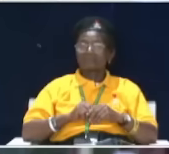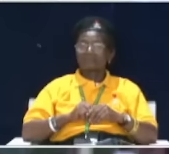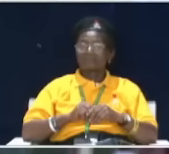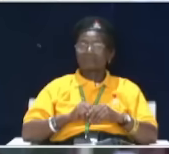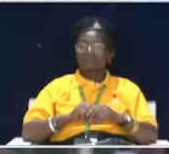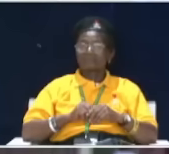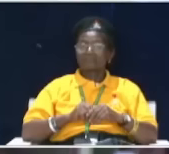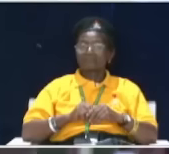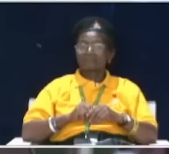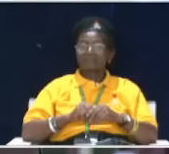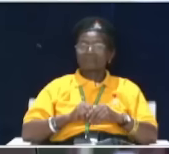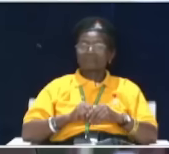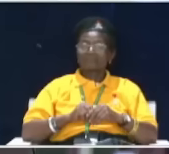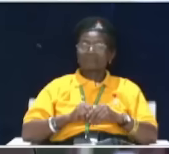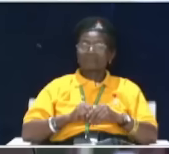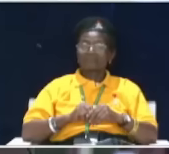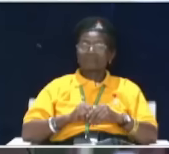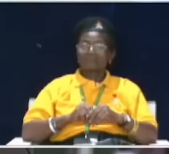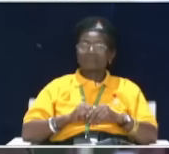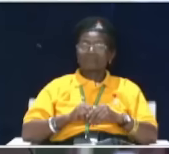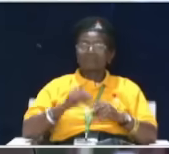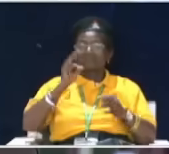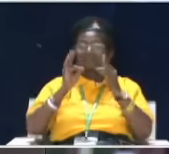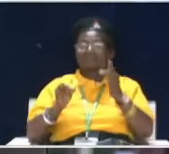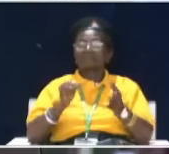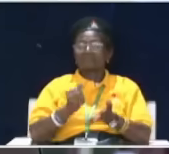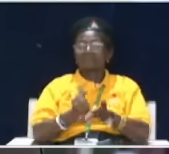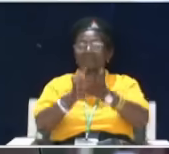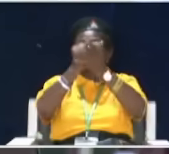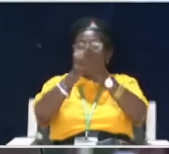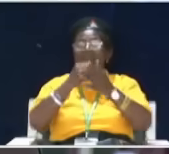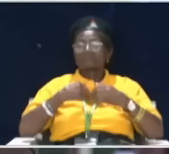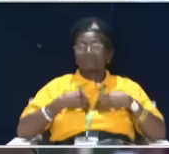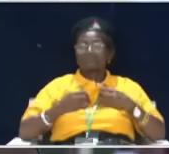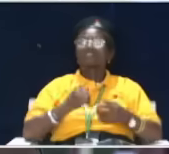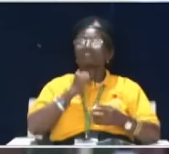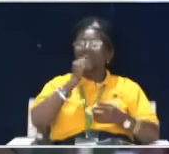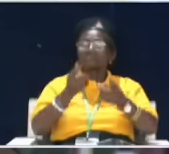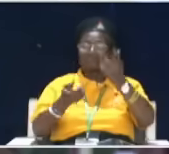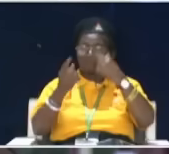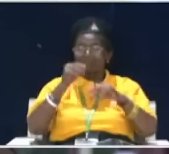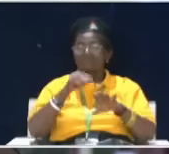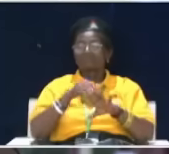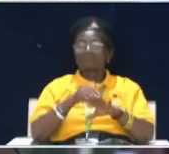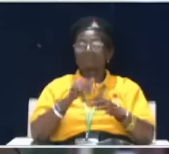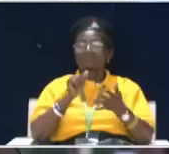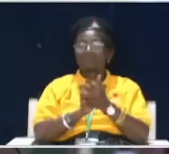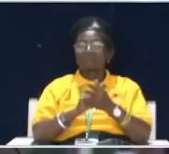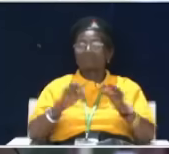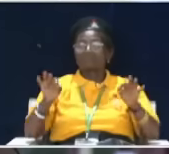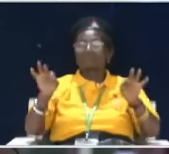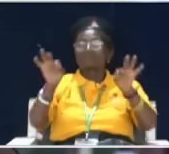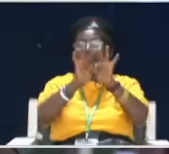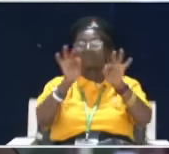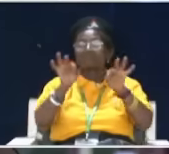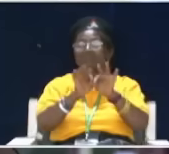1 Kings 17:8-16. If help had not come at that crucial moment, it